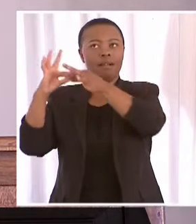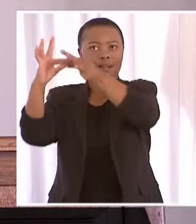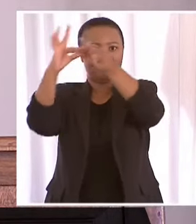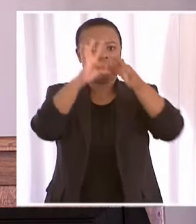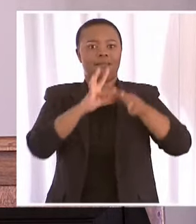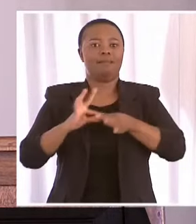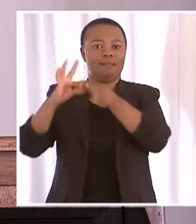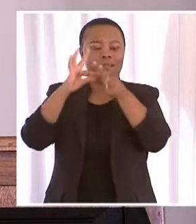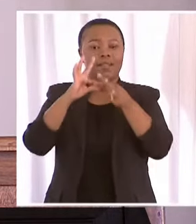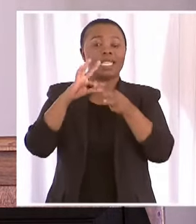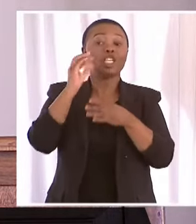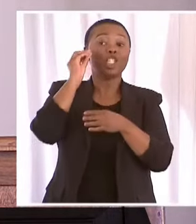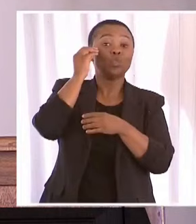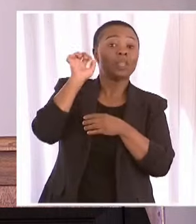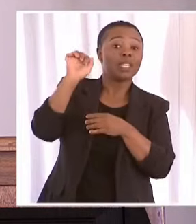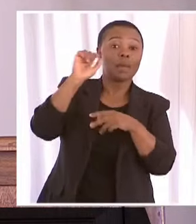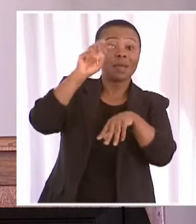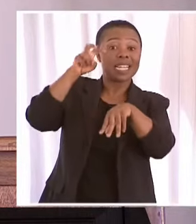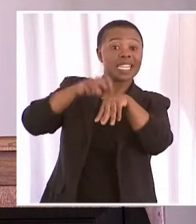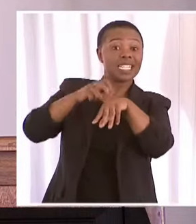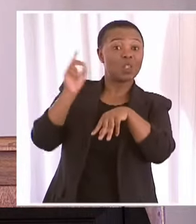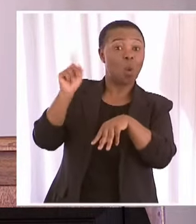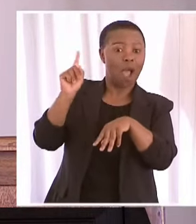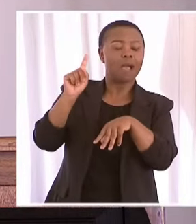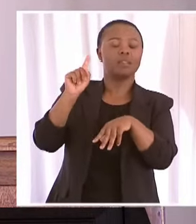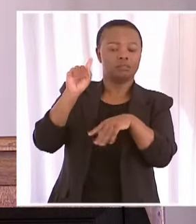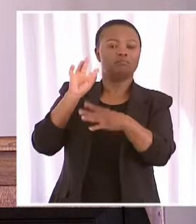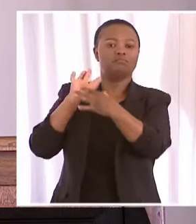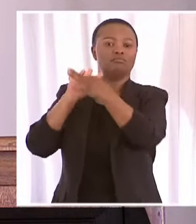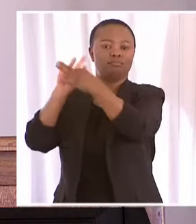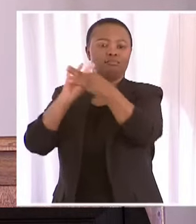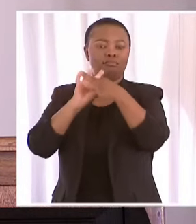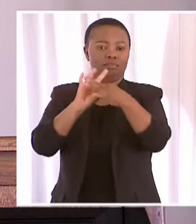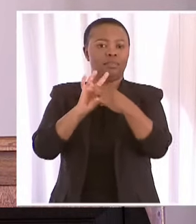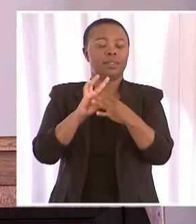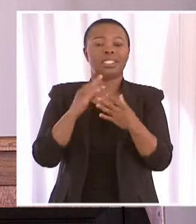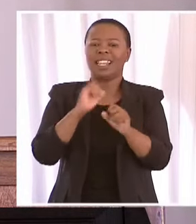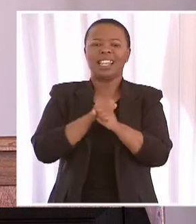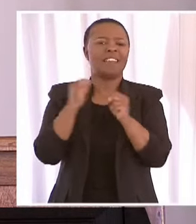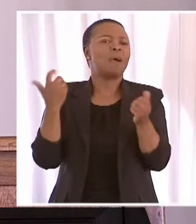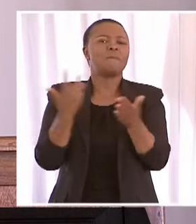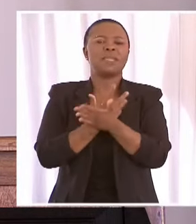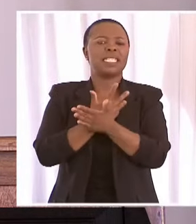needs. He never missed an opportunity to engage them